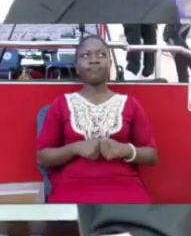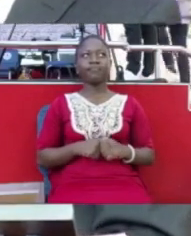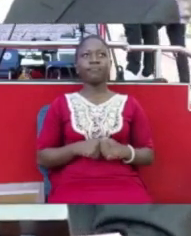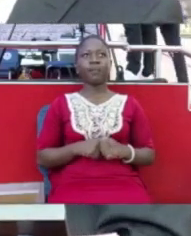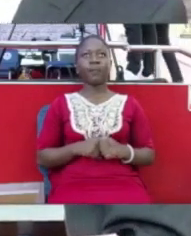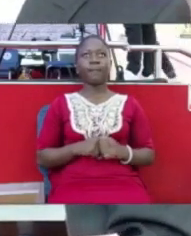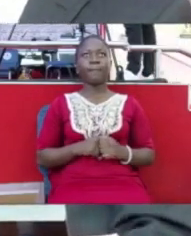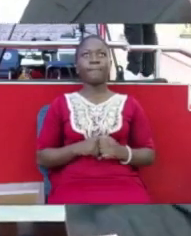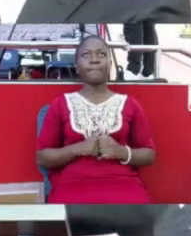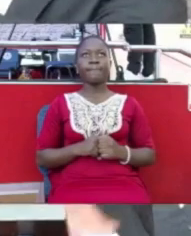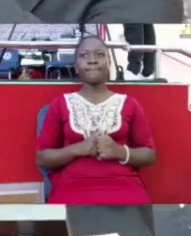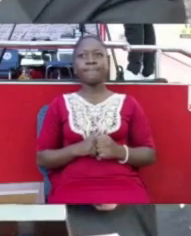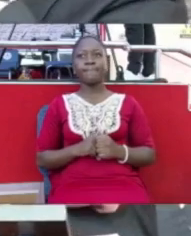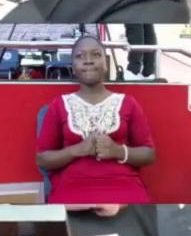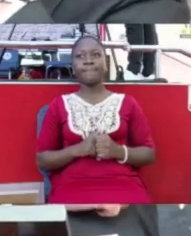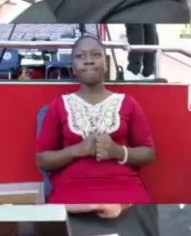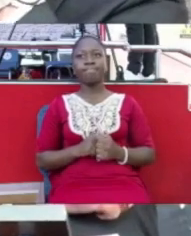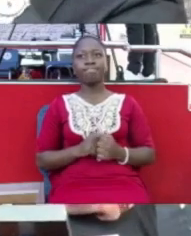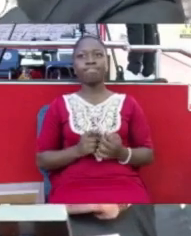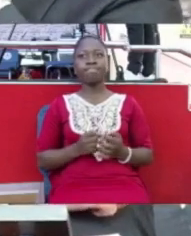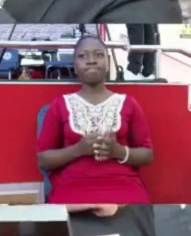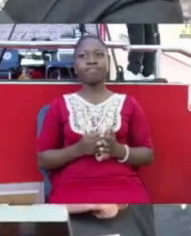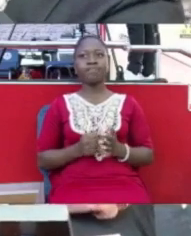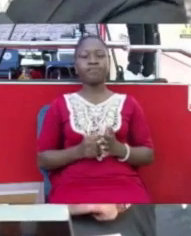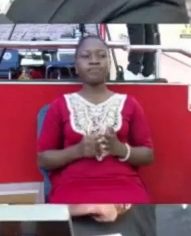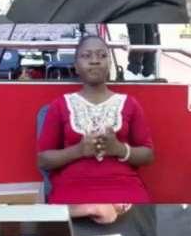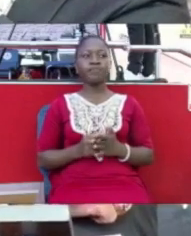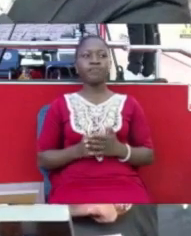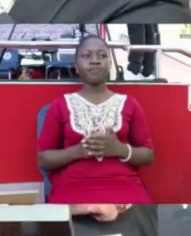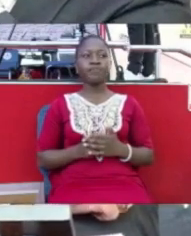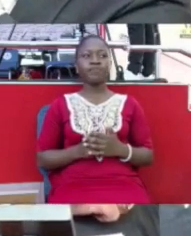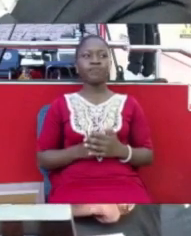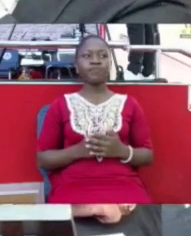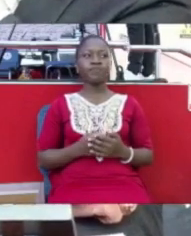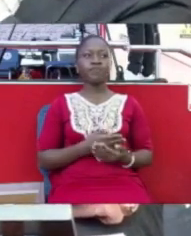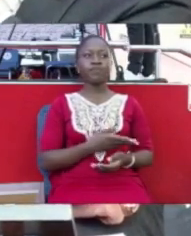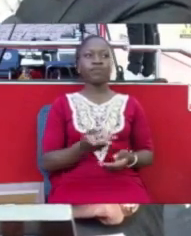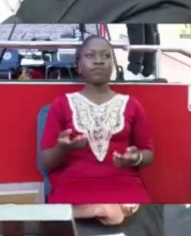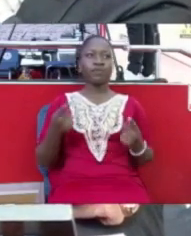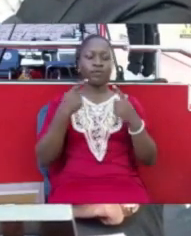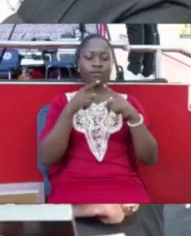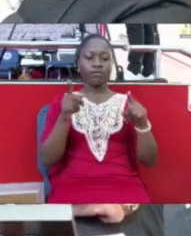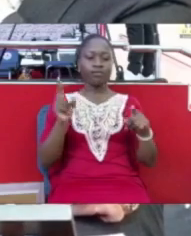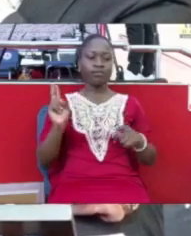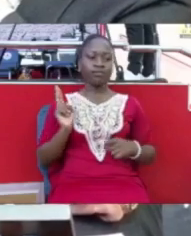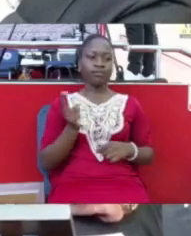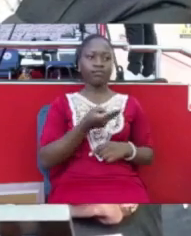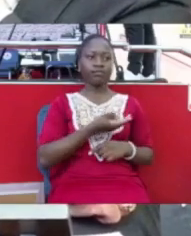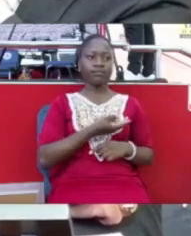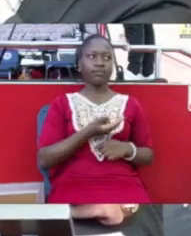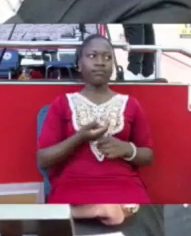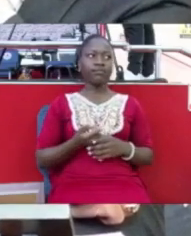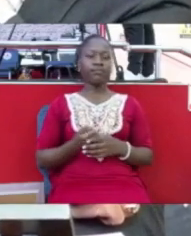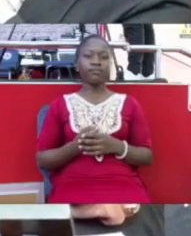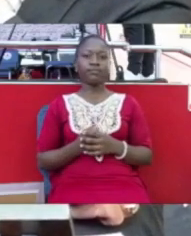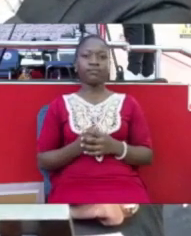mitandao andika amina. And we would love to know where you are watching us from. Na tungependa kujua unatutazama ukiwa wapi.